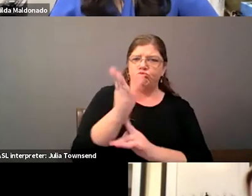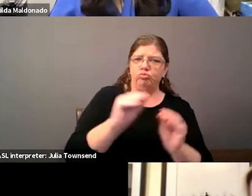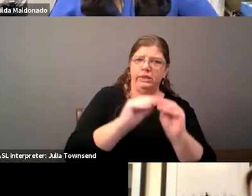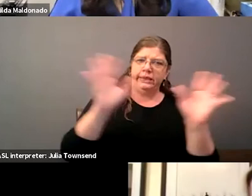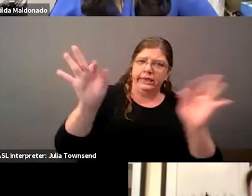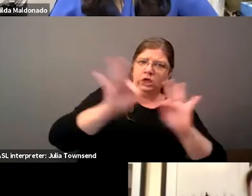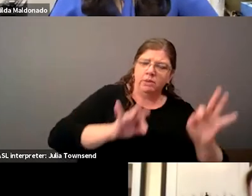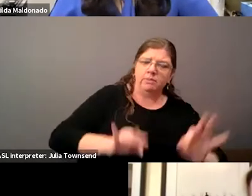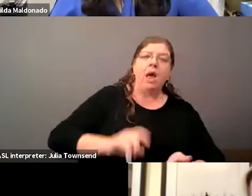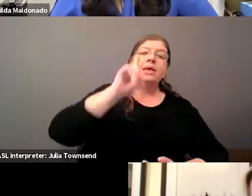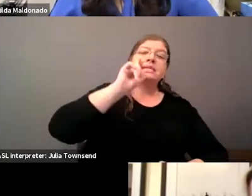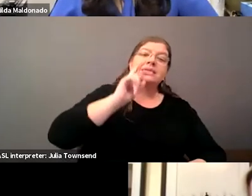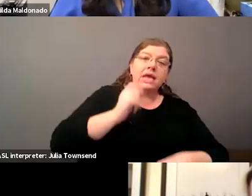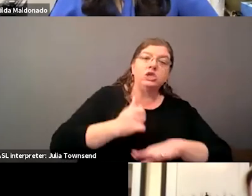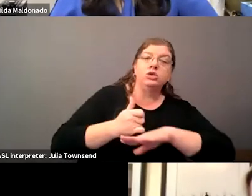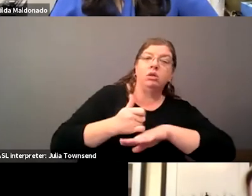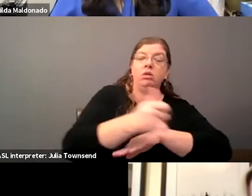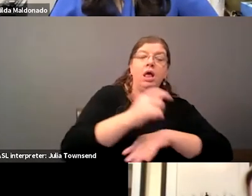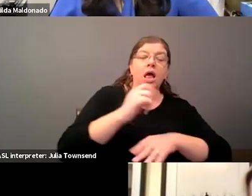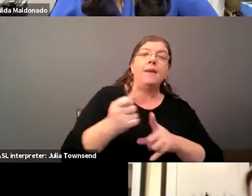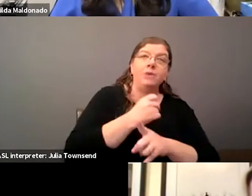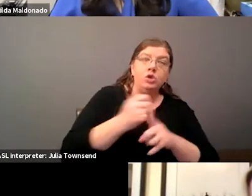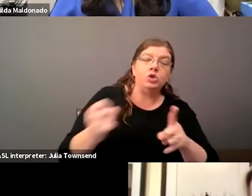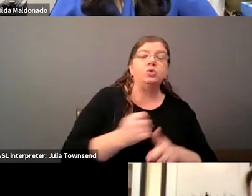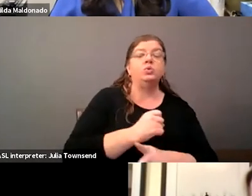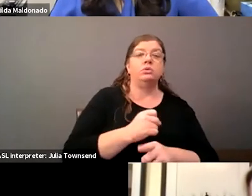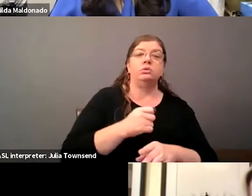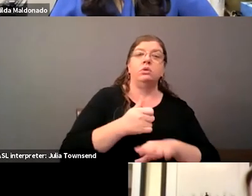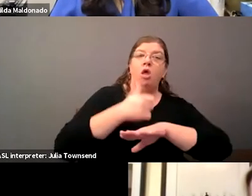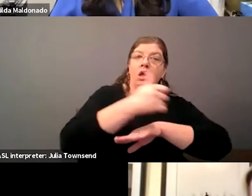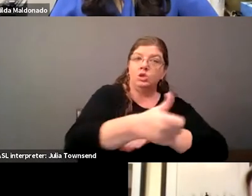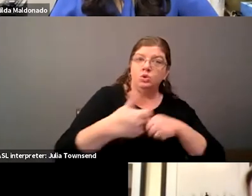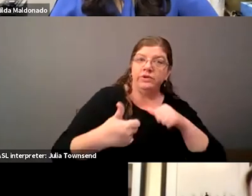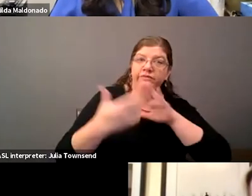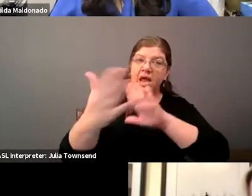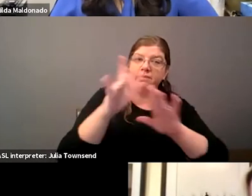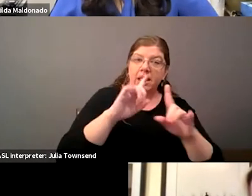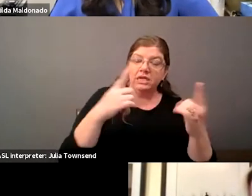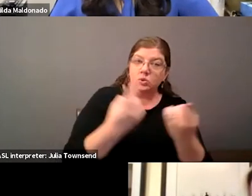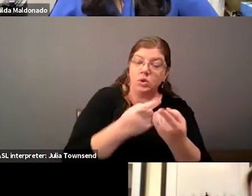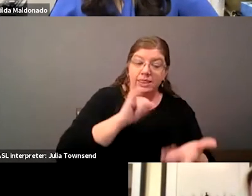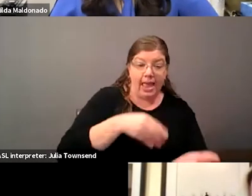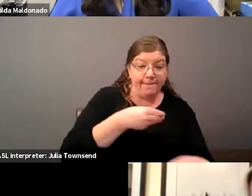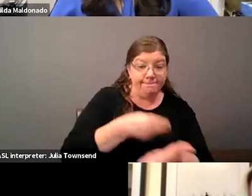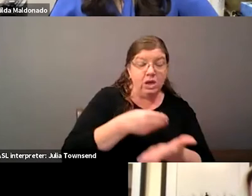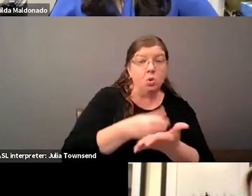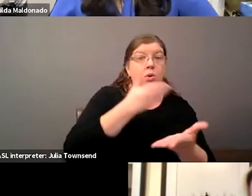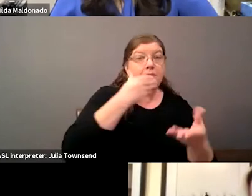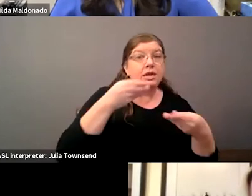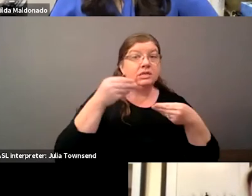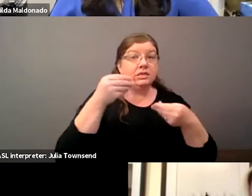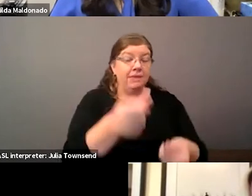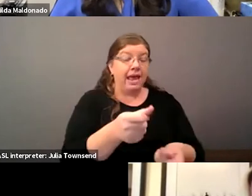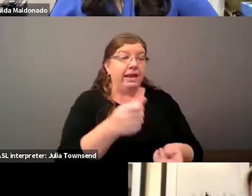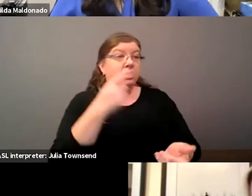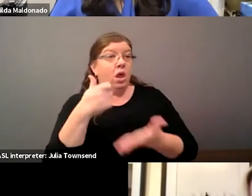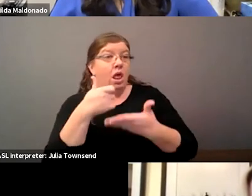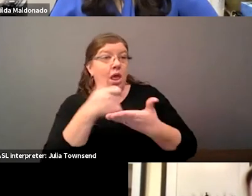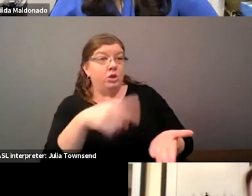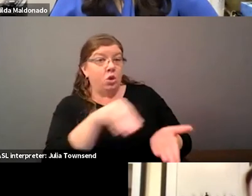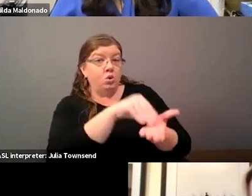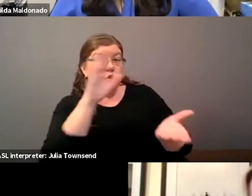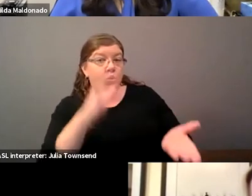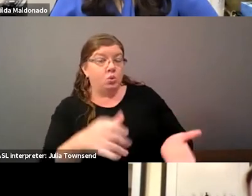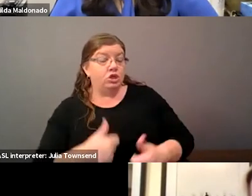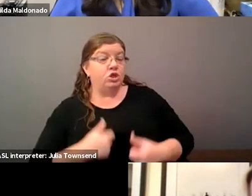scandals and lawsuits faced by the district wouldn't this money be better spent compensating student survivors who will need years